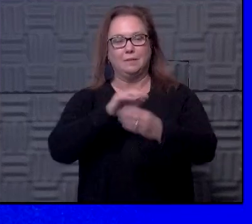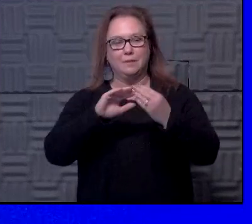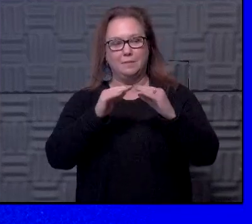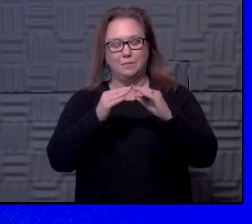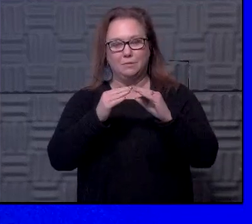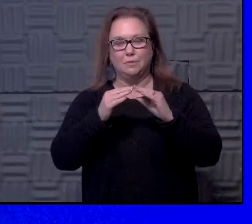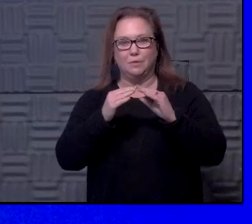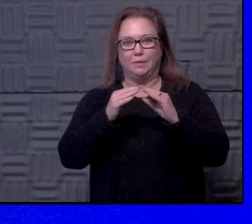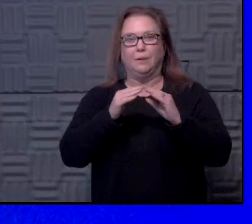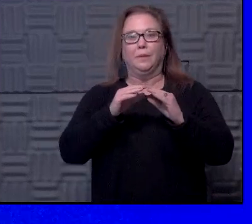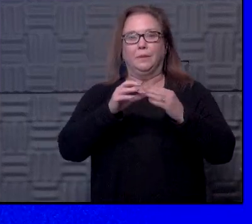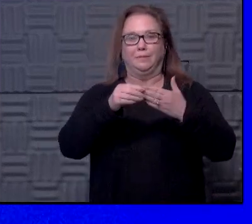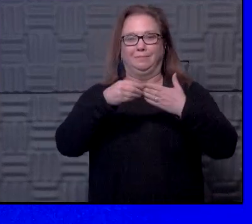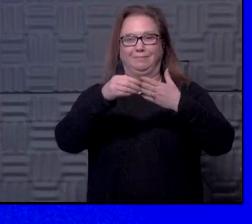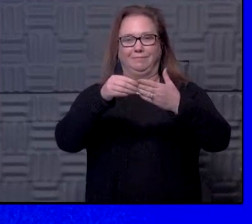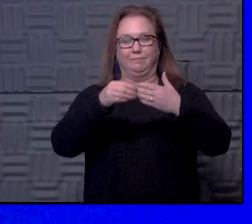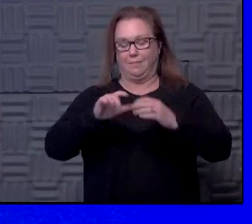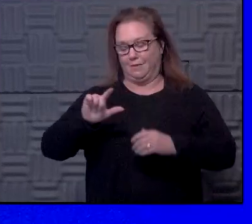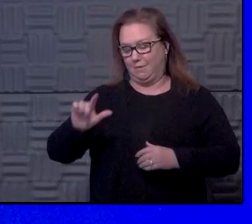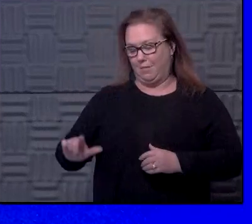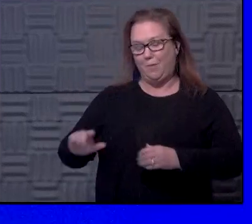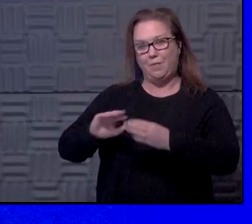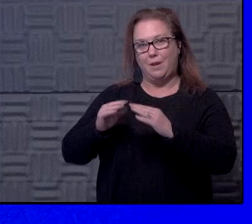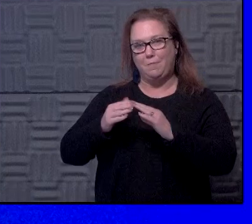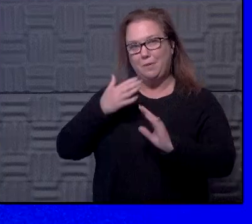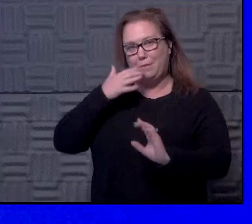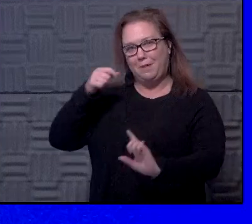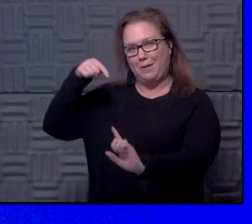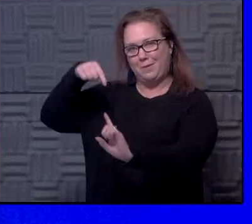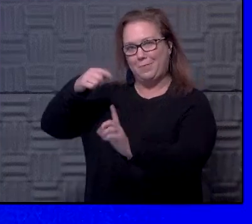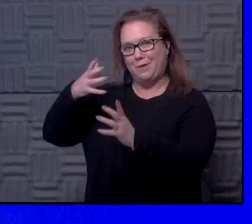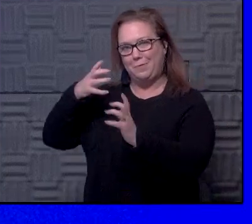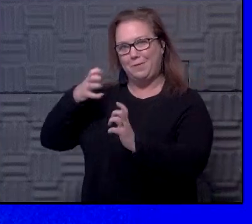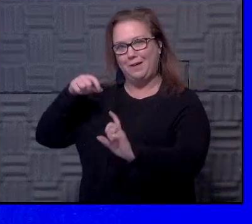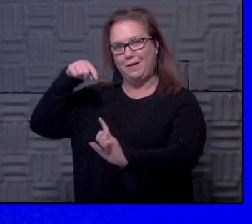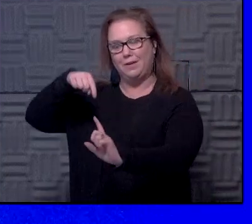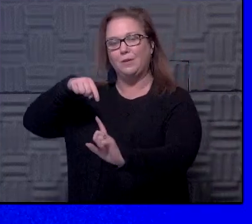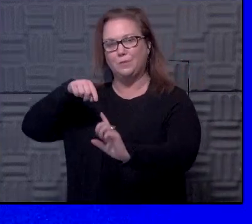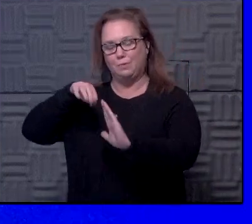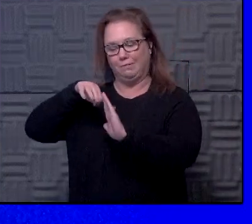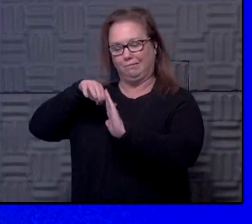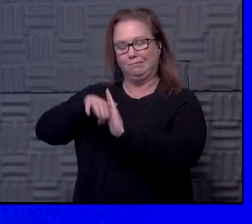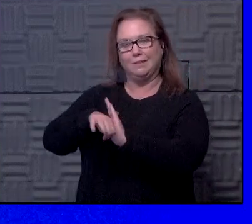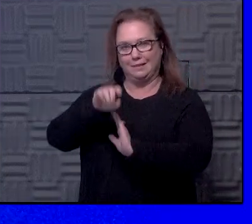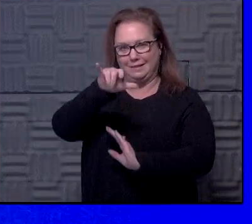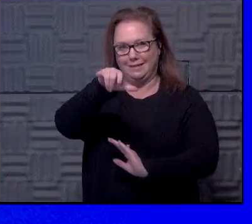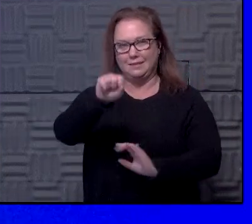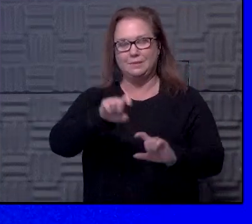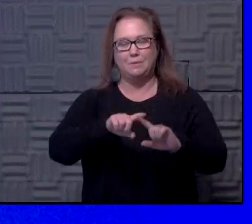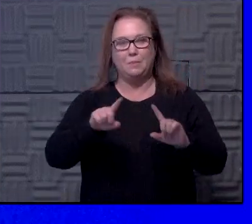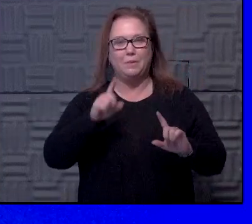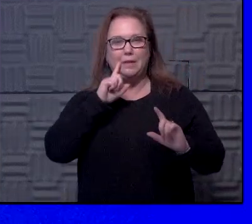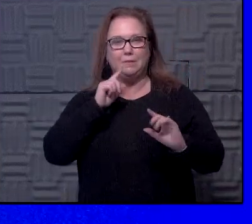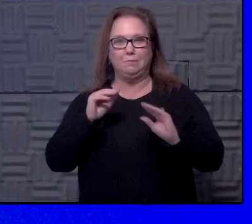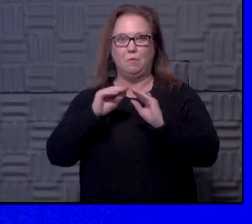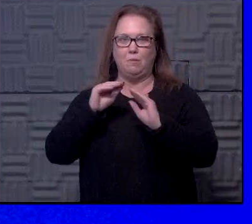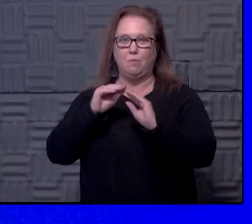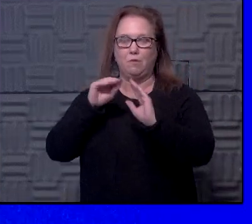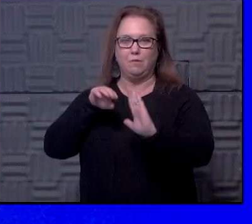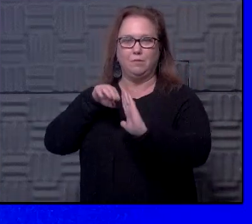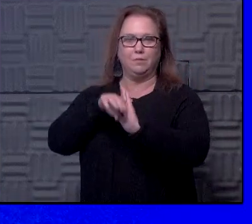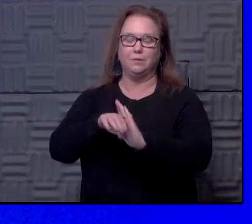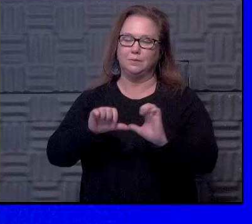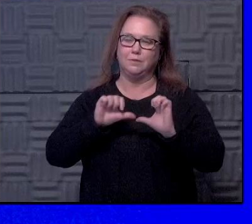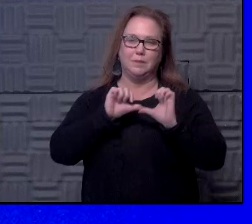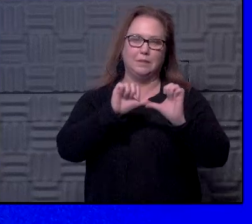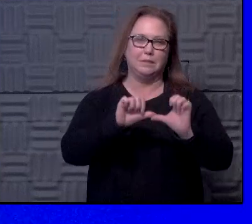like limbo and golf scores. The lower, the better. Yes, they are. So we have trended down, but we need to trend down further. So keep